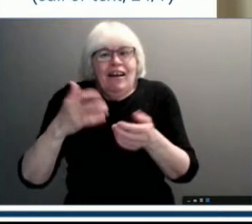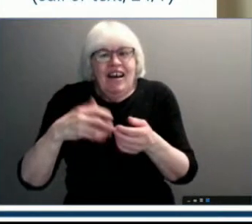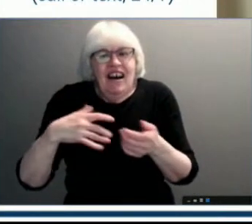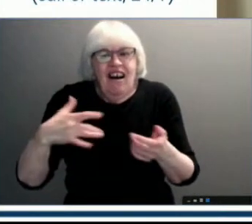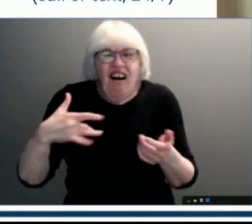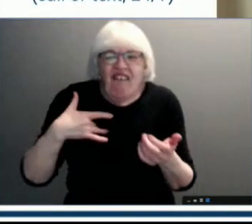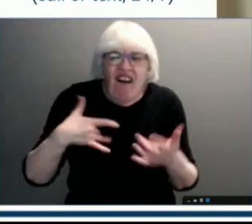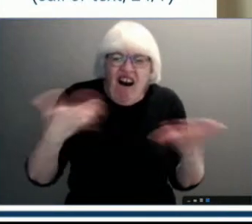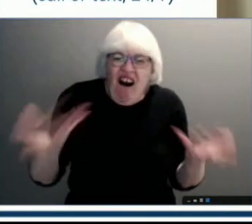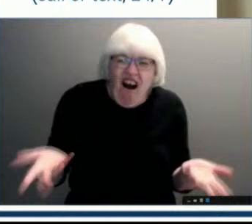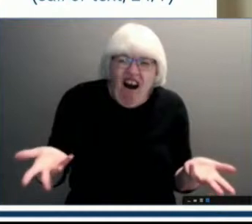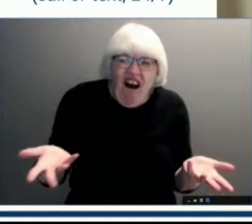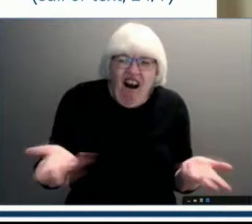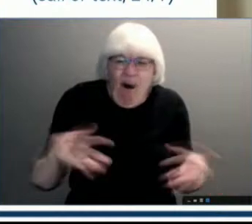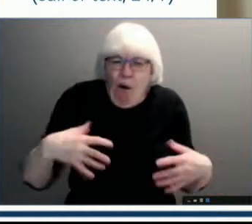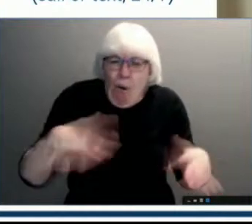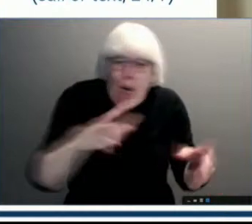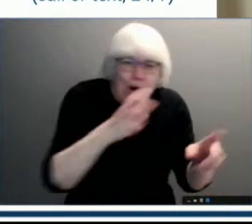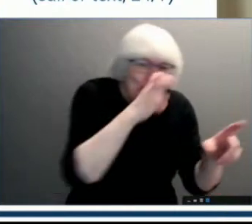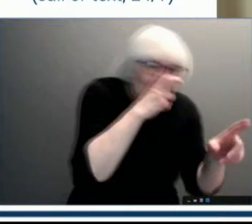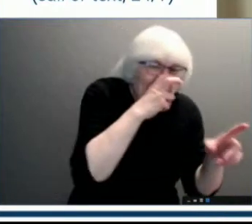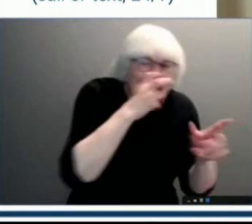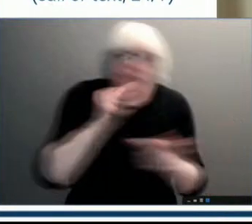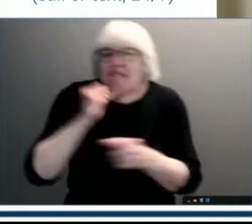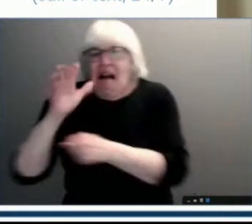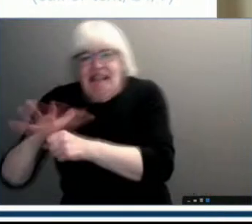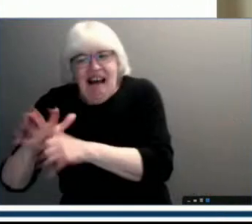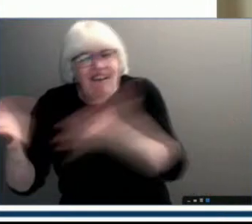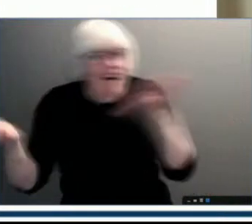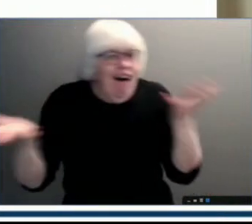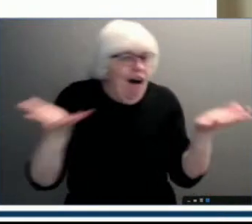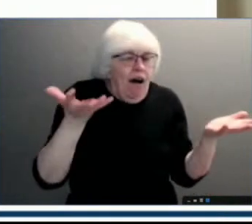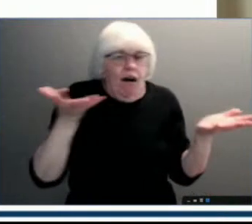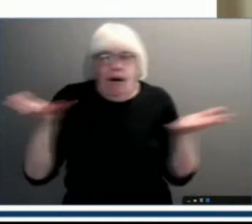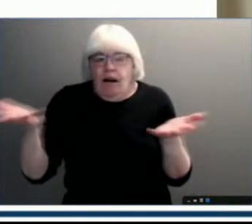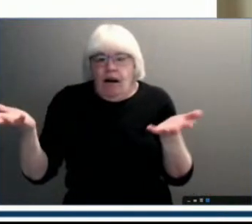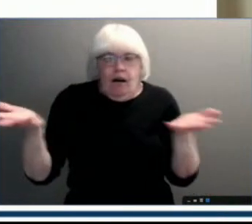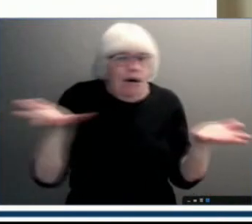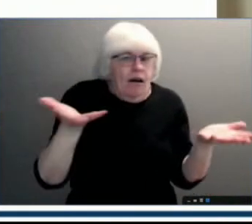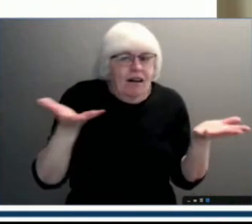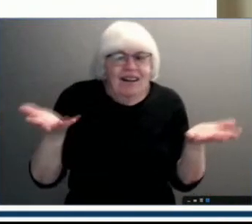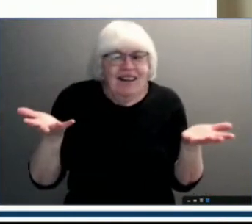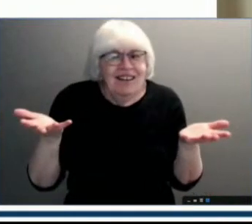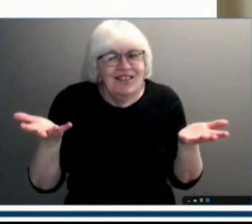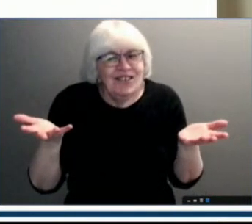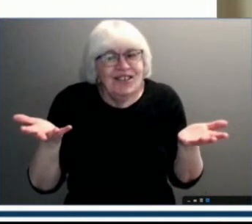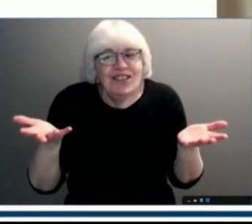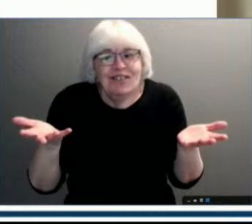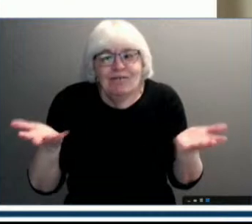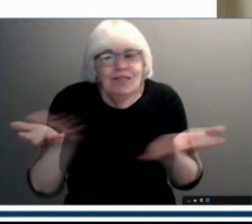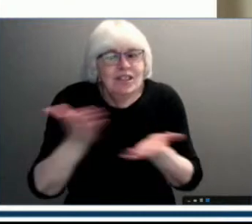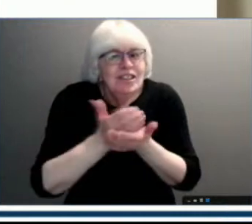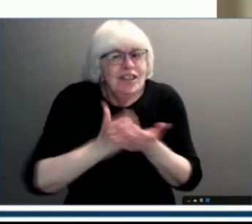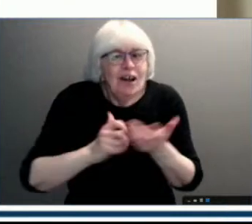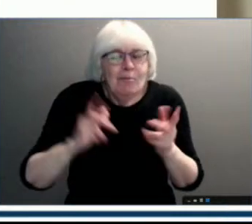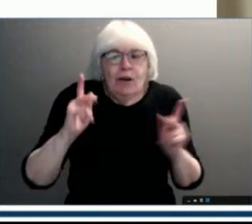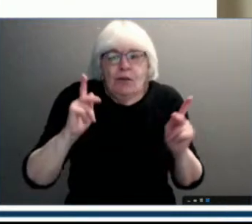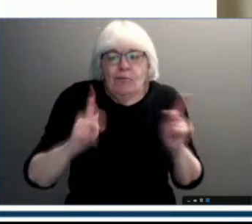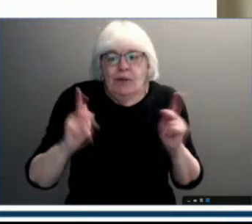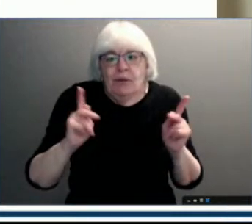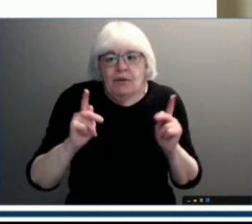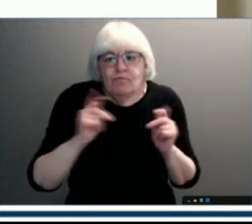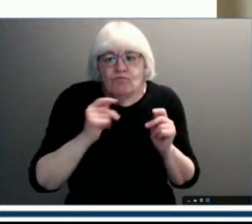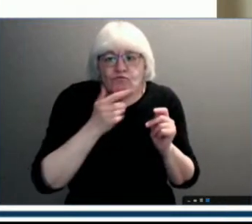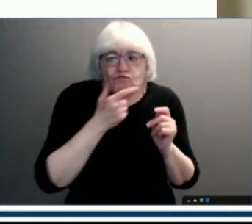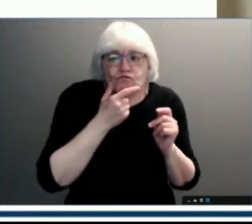tight with the restrictions and rules. And then we have some that are kind of standing there trying to drum up fear and